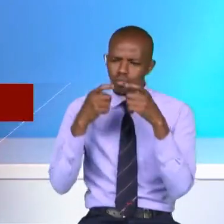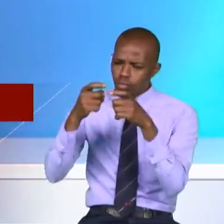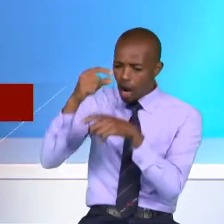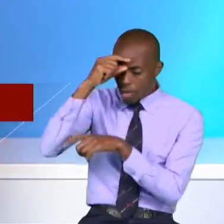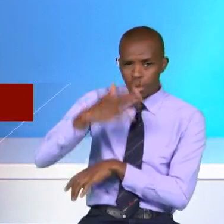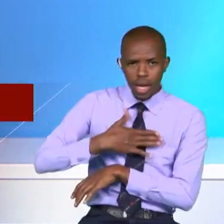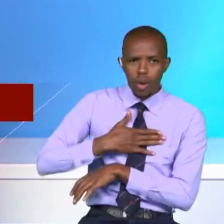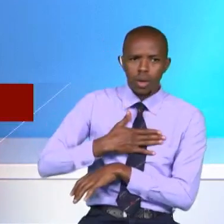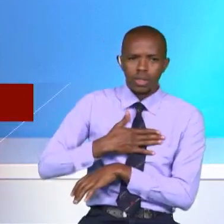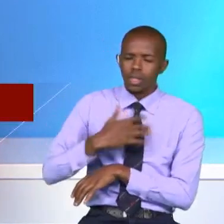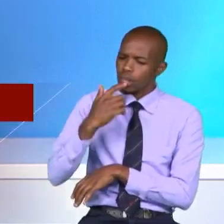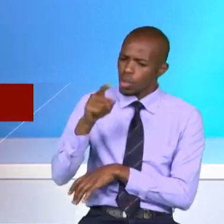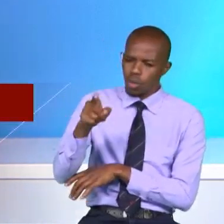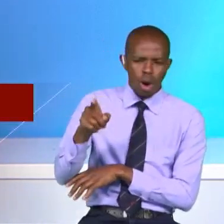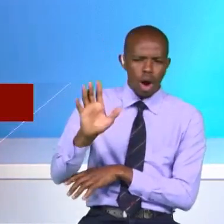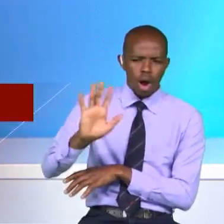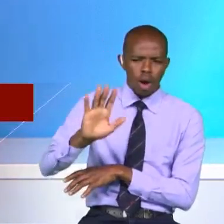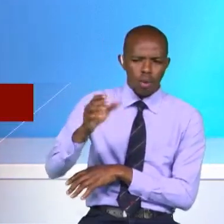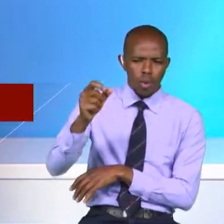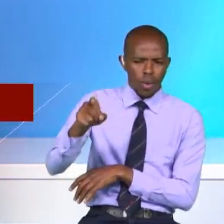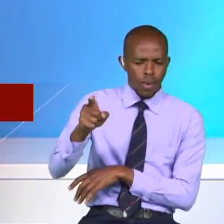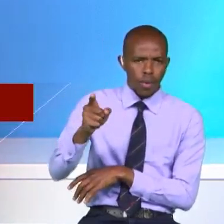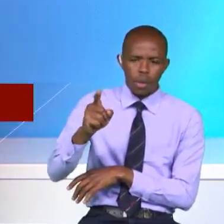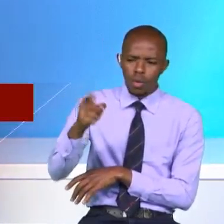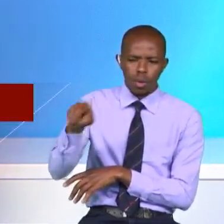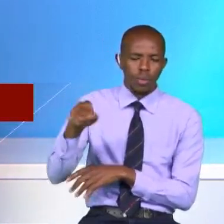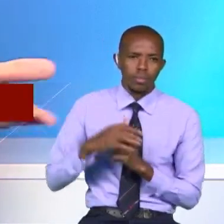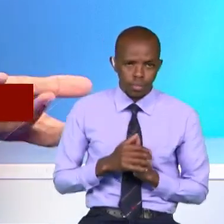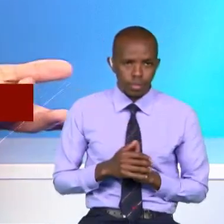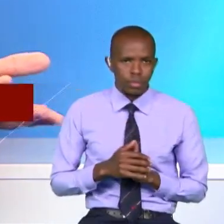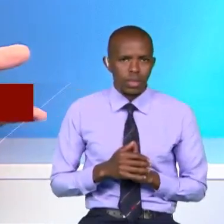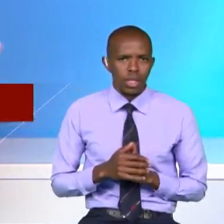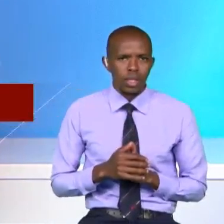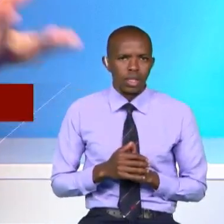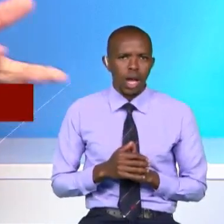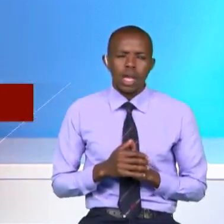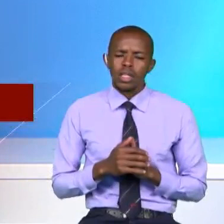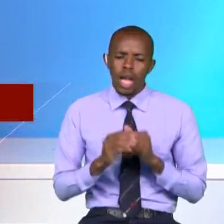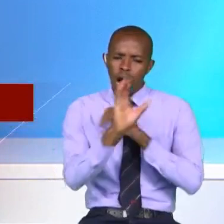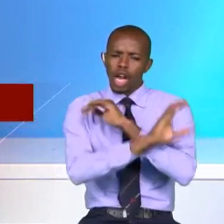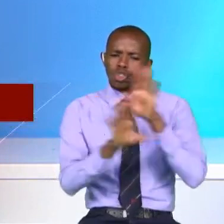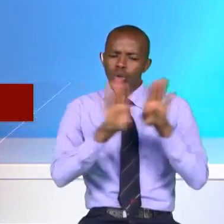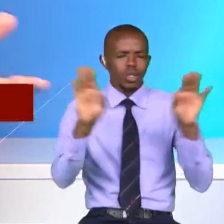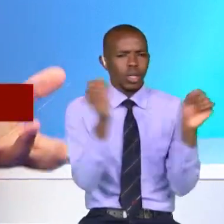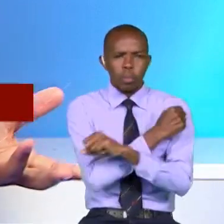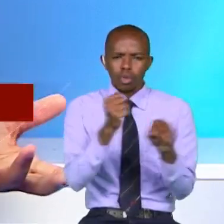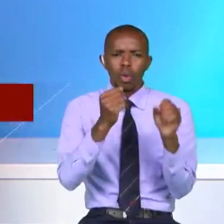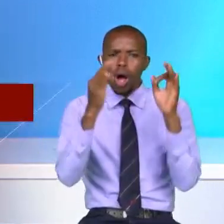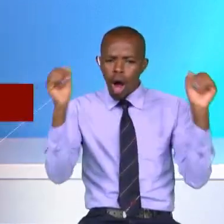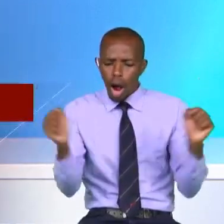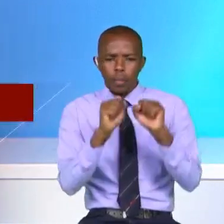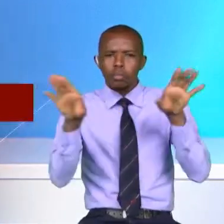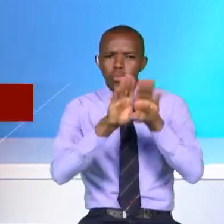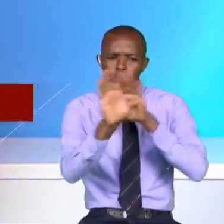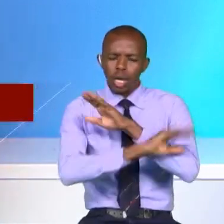government, to call them out and say, hey, hold on, what you're doing is wrong. Hautuwezi kufungia inchi, ukitufungia inchi, tutakula nini?